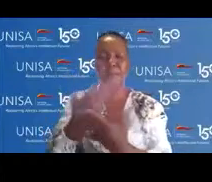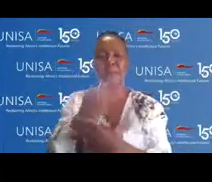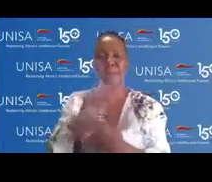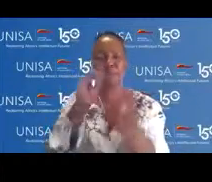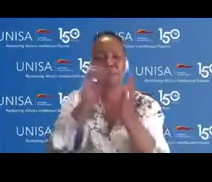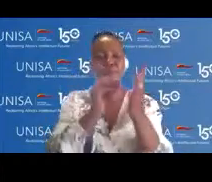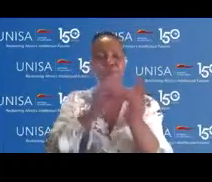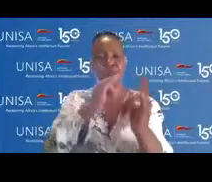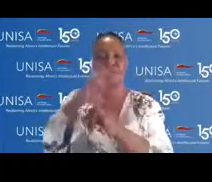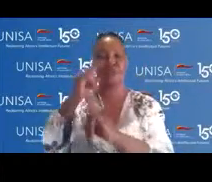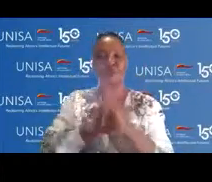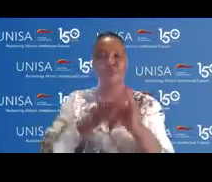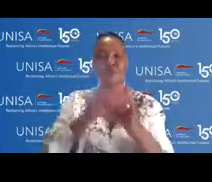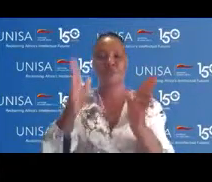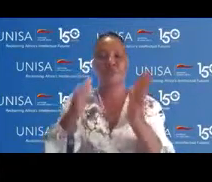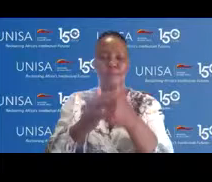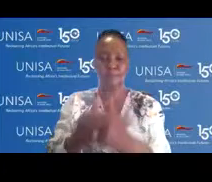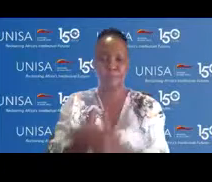saying.